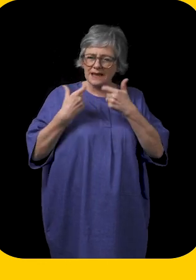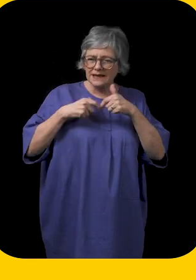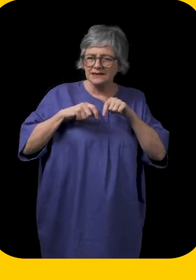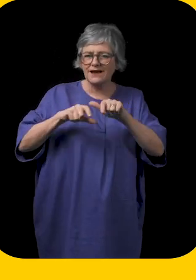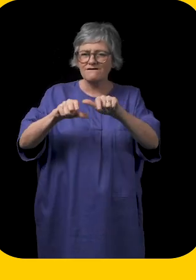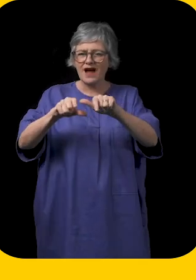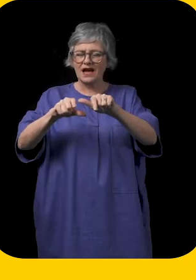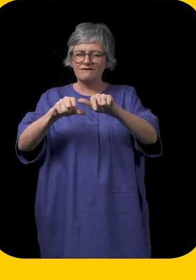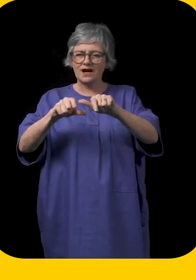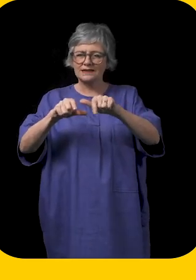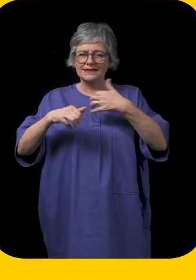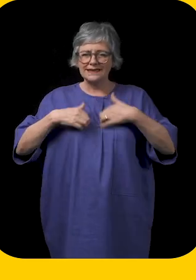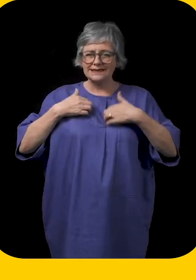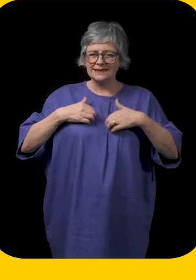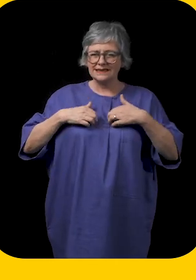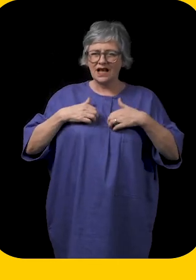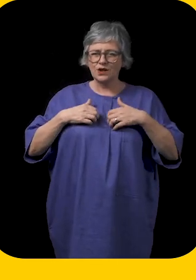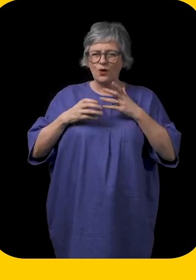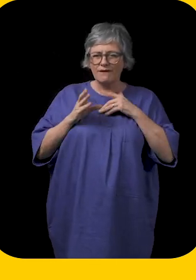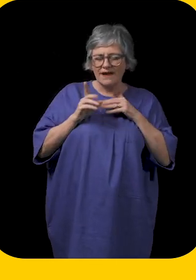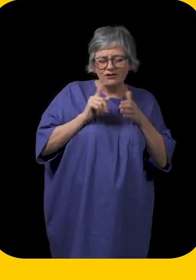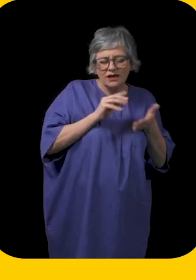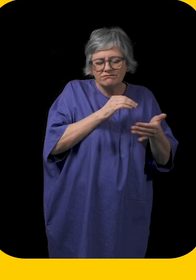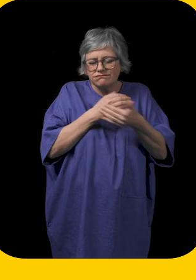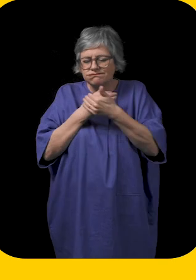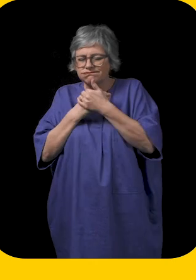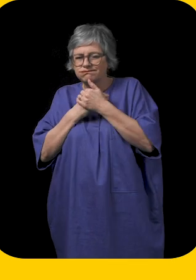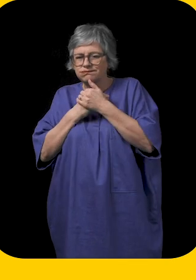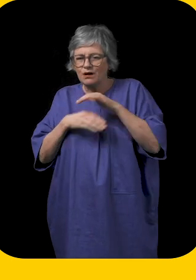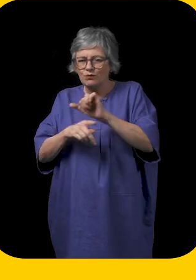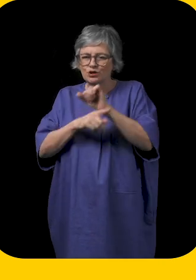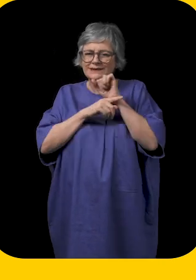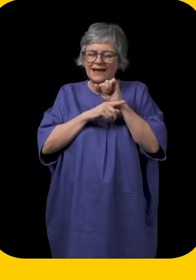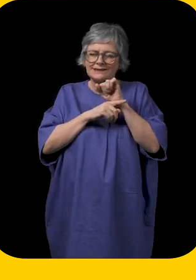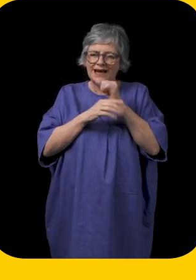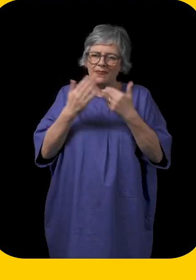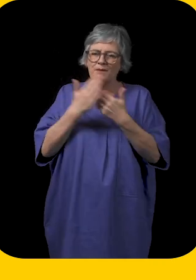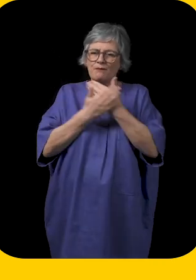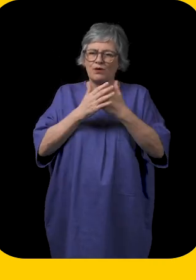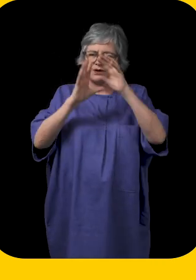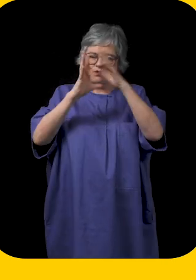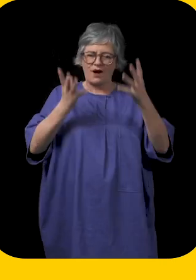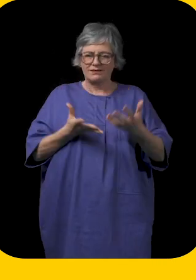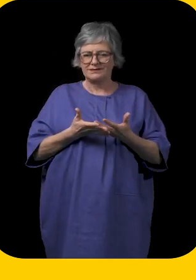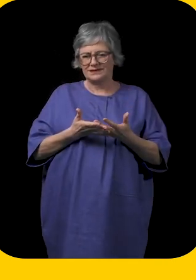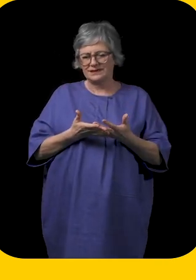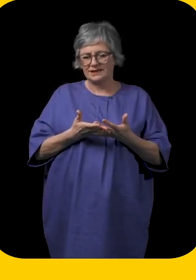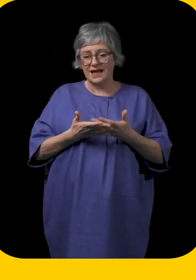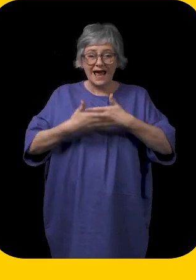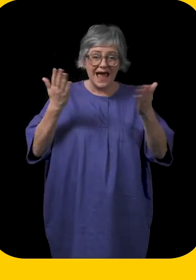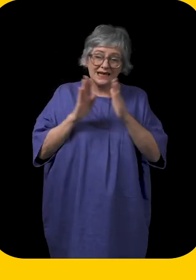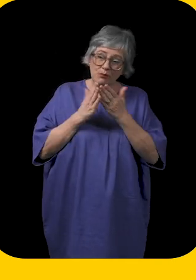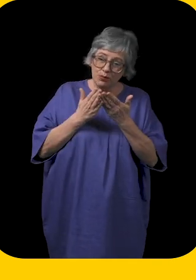with a kind of a survivor instincts, which we don't have. We're very mollycoddled in the